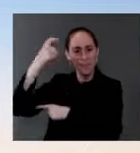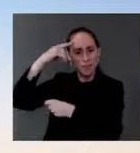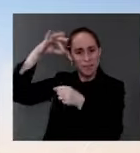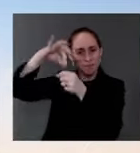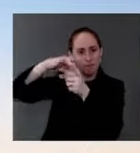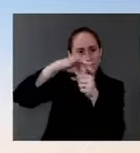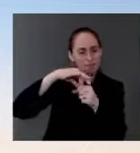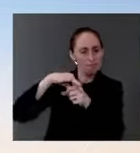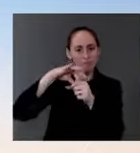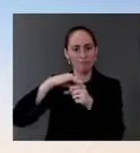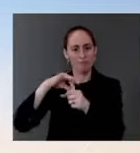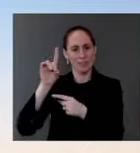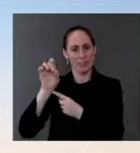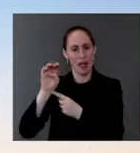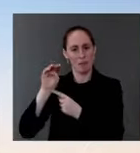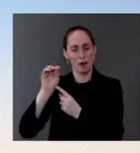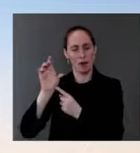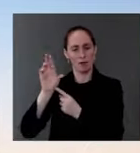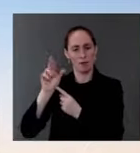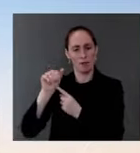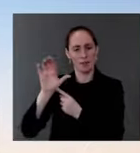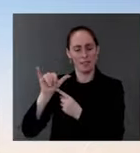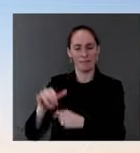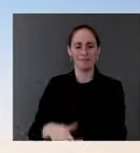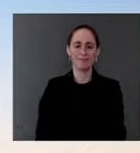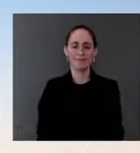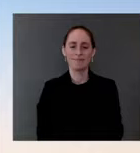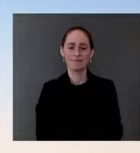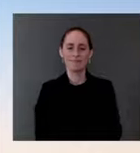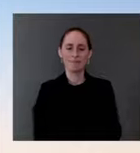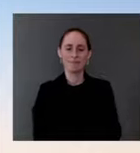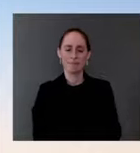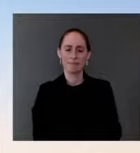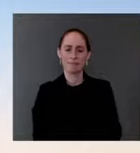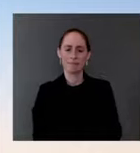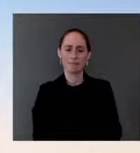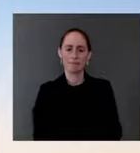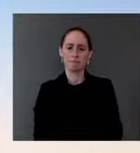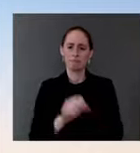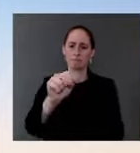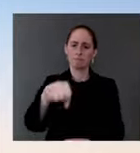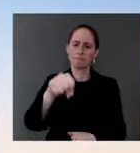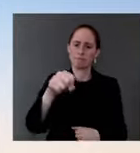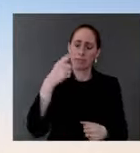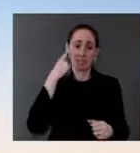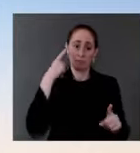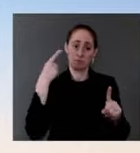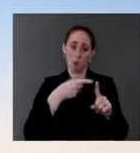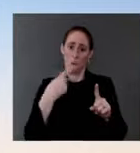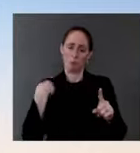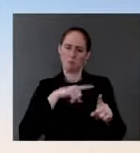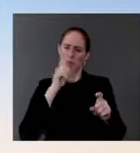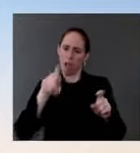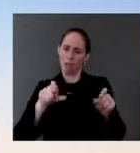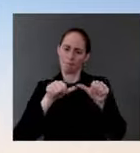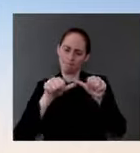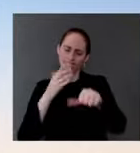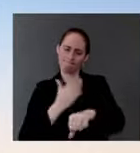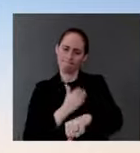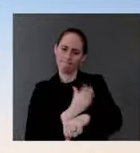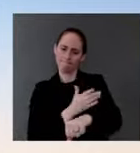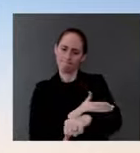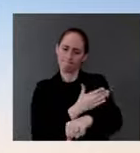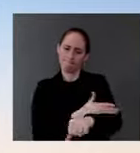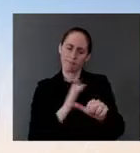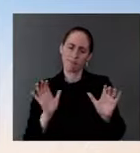that we all need to continue to work harder to preserve our own democracy. I don't have an exact reaction to them. Go ahead. Two quick foreign